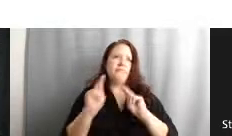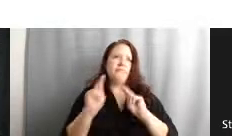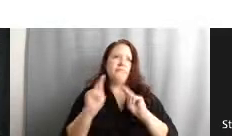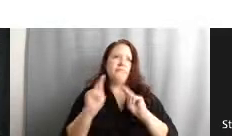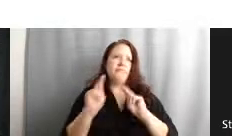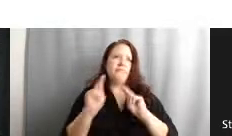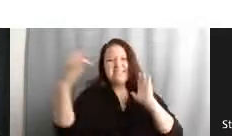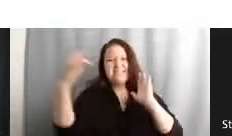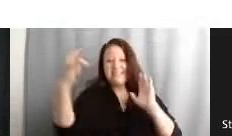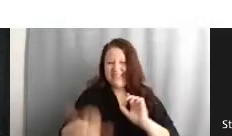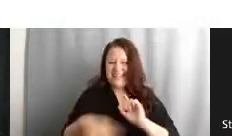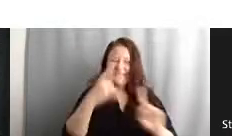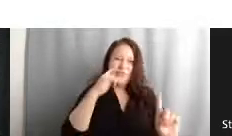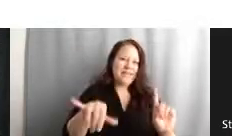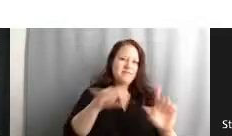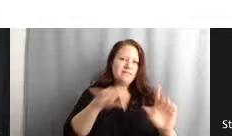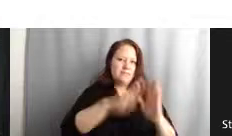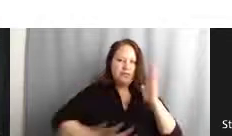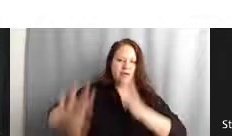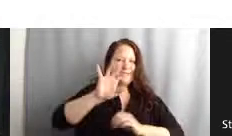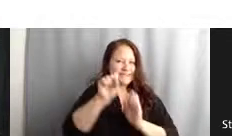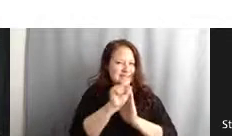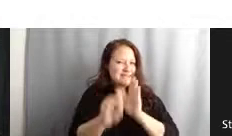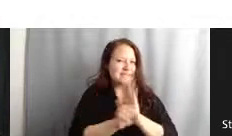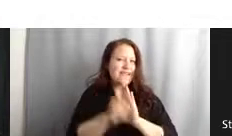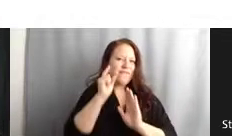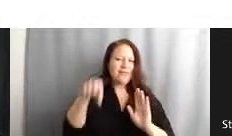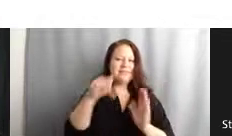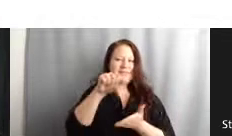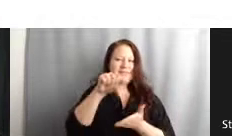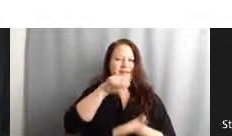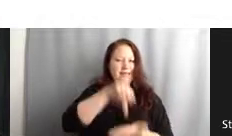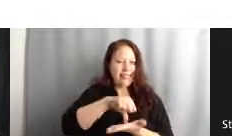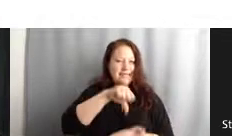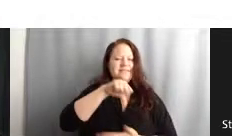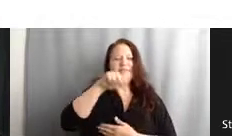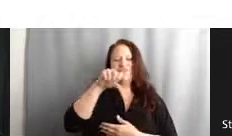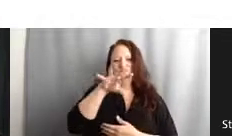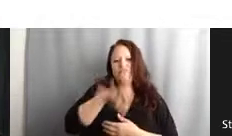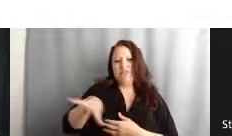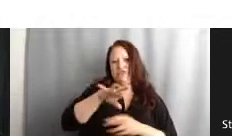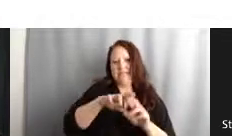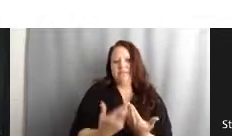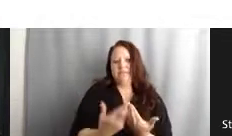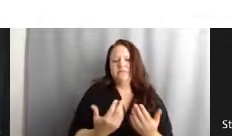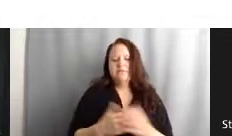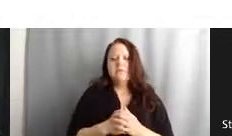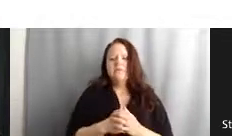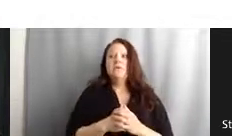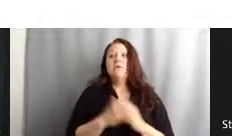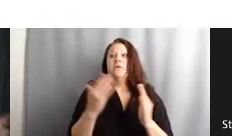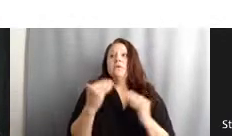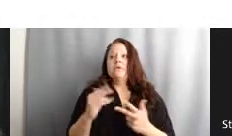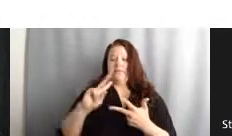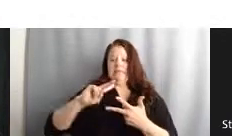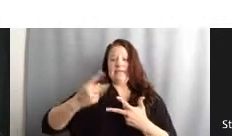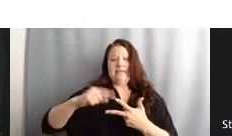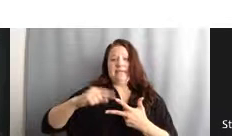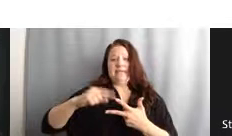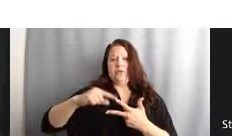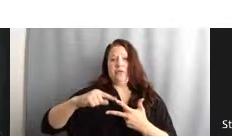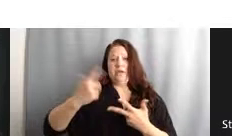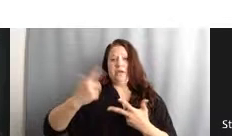fairly accessible throughout the state and certainly in the Athens and region. Thinking about secondary measures, and